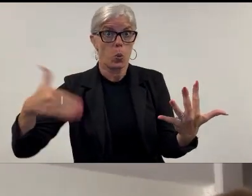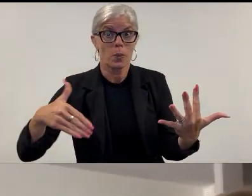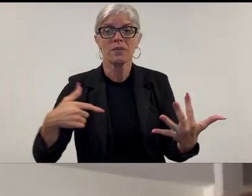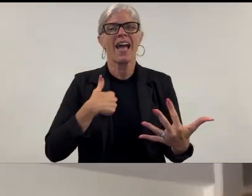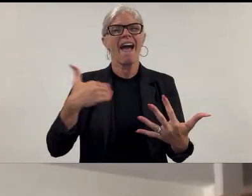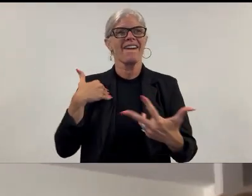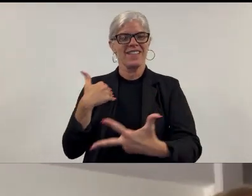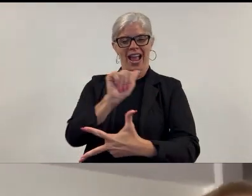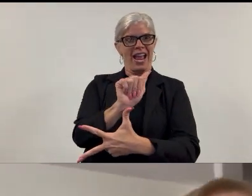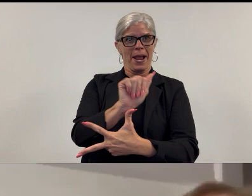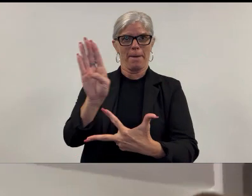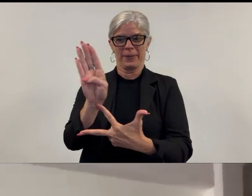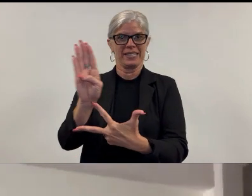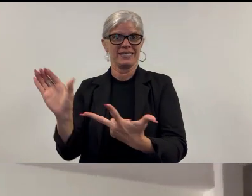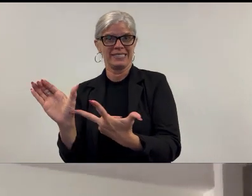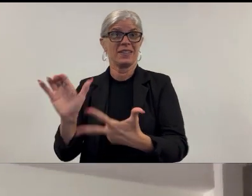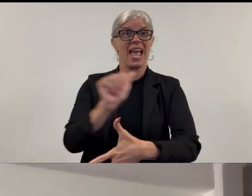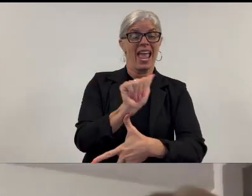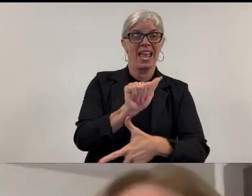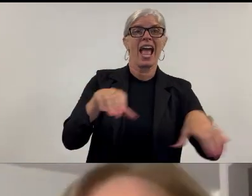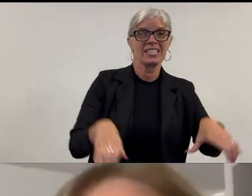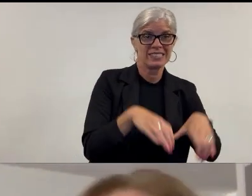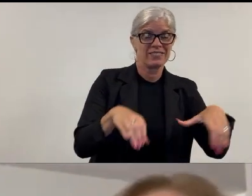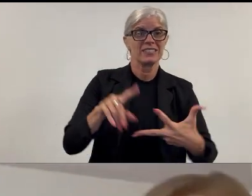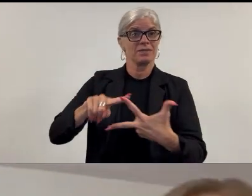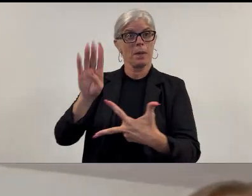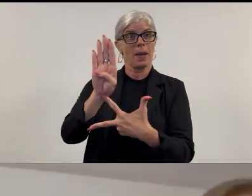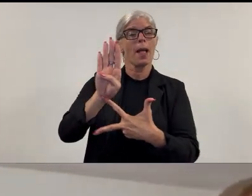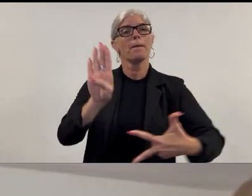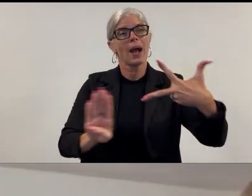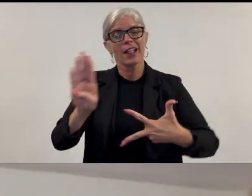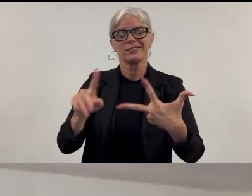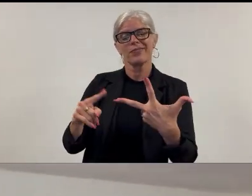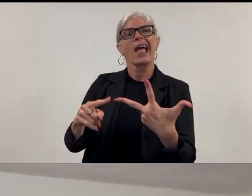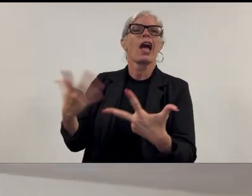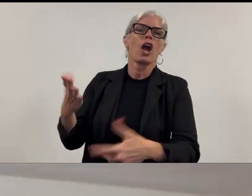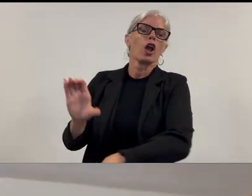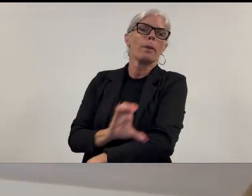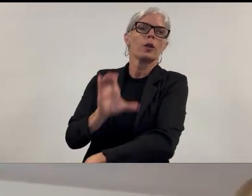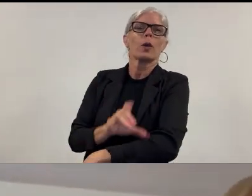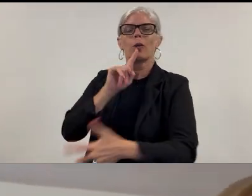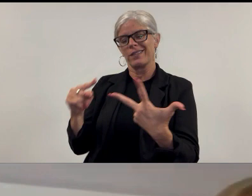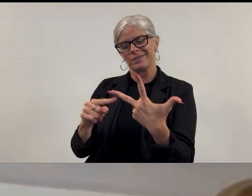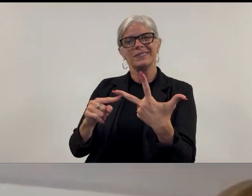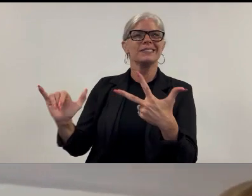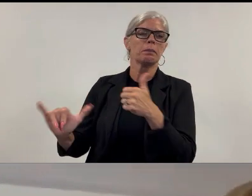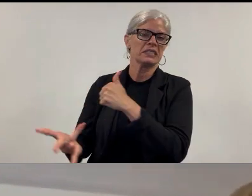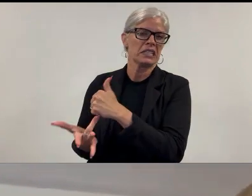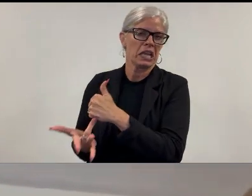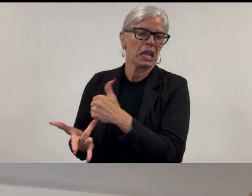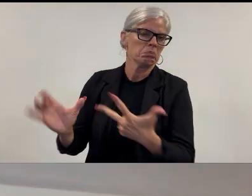of neuroplastic interventions. So I practice the ABCs: activity,